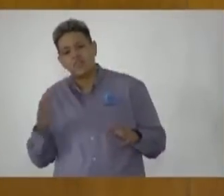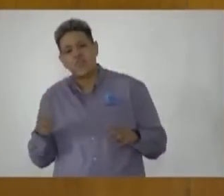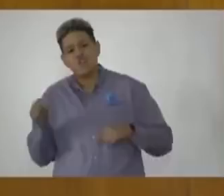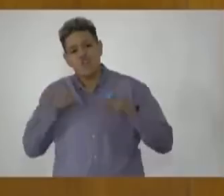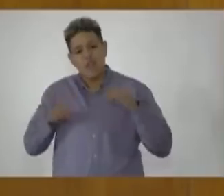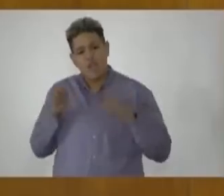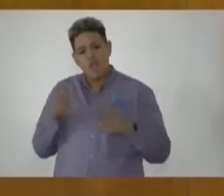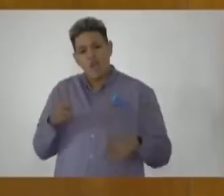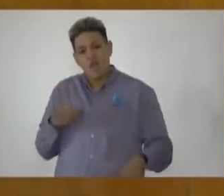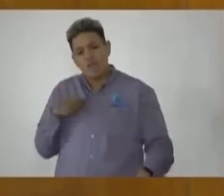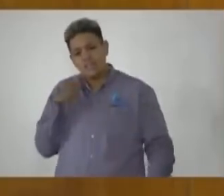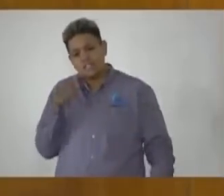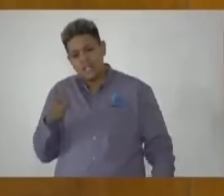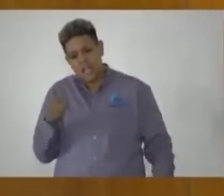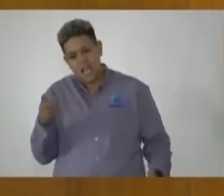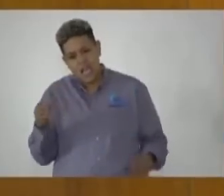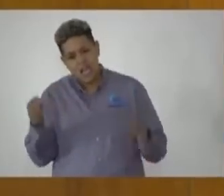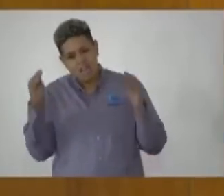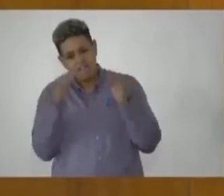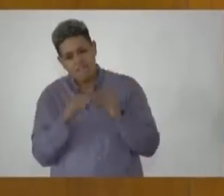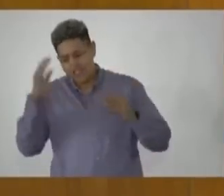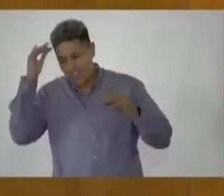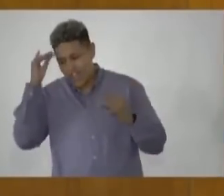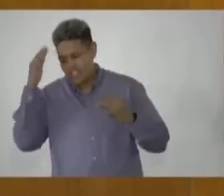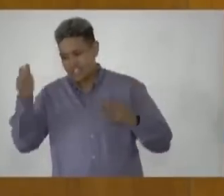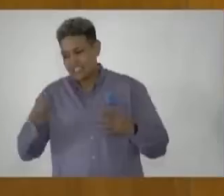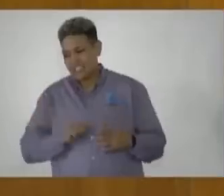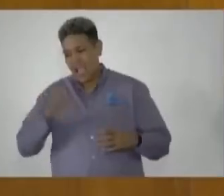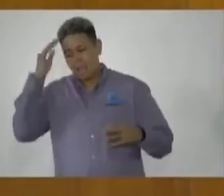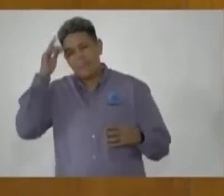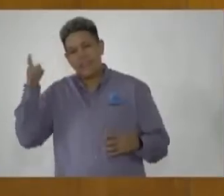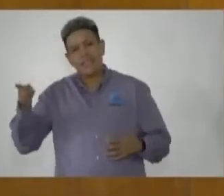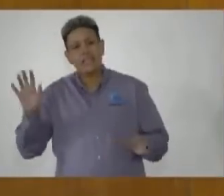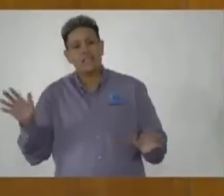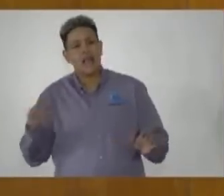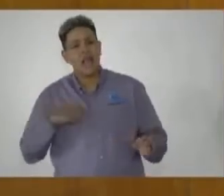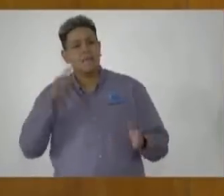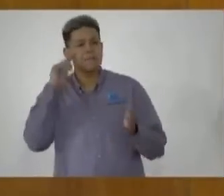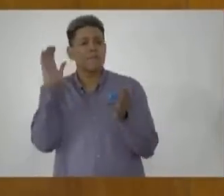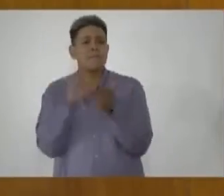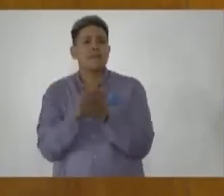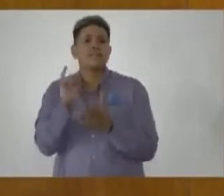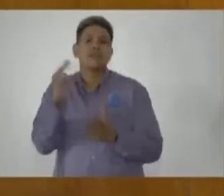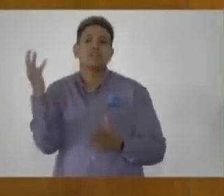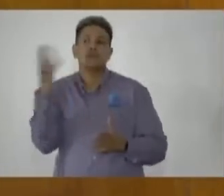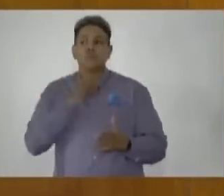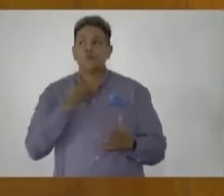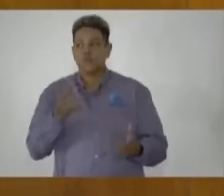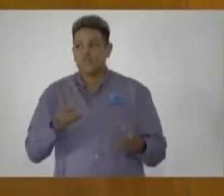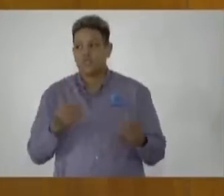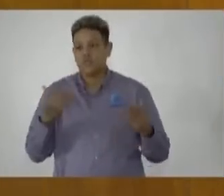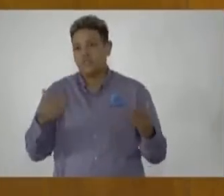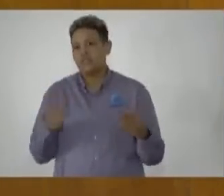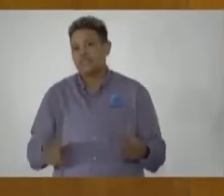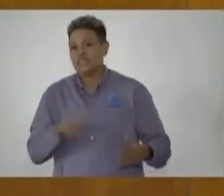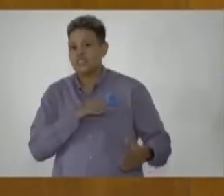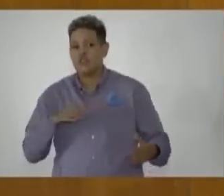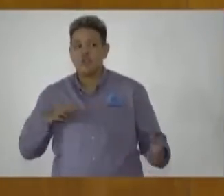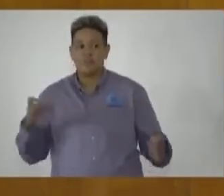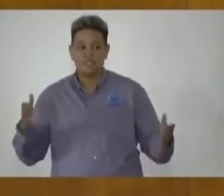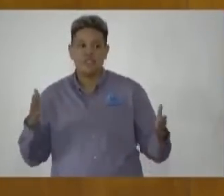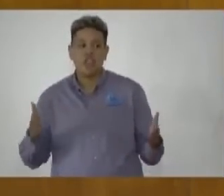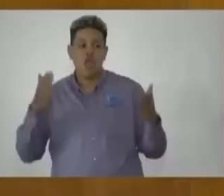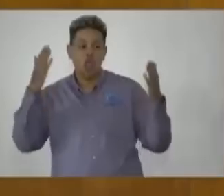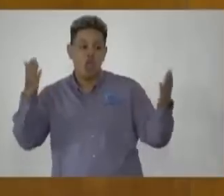come again and said, on further consideration, I am thinking. And I believe that is the beauty that this committee